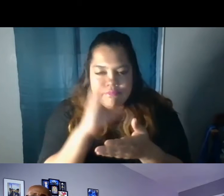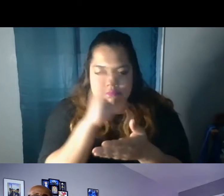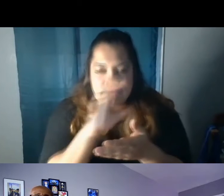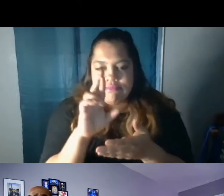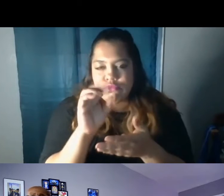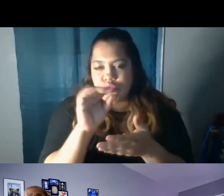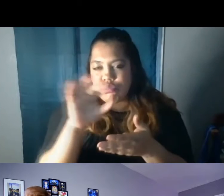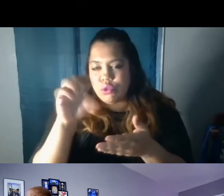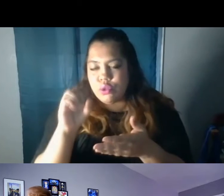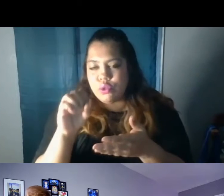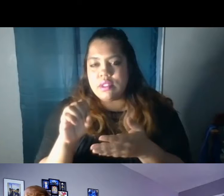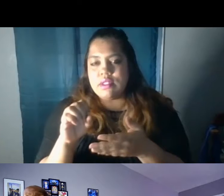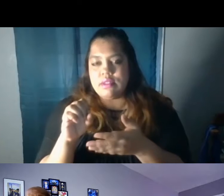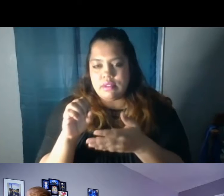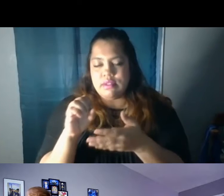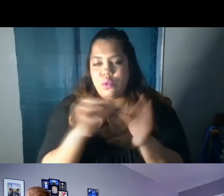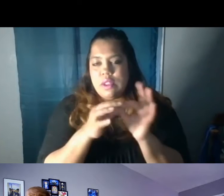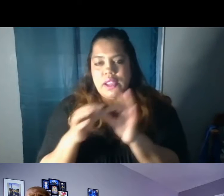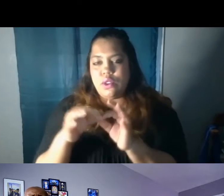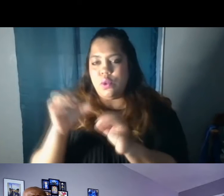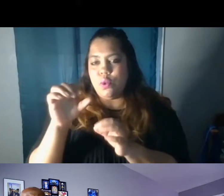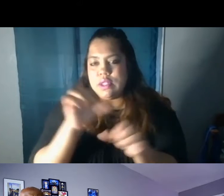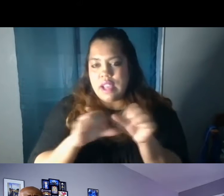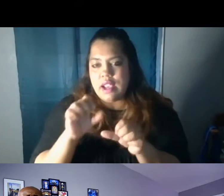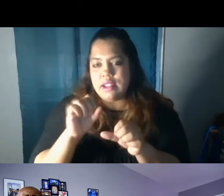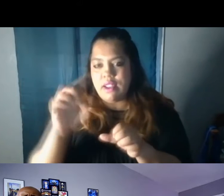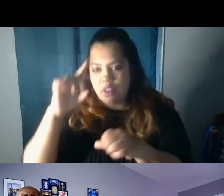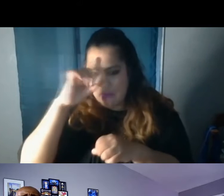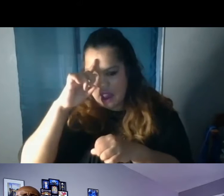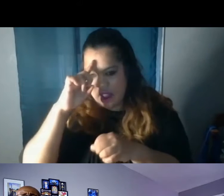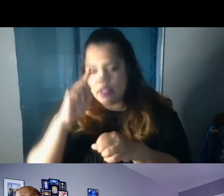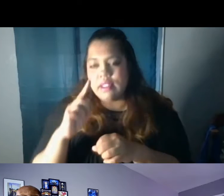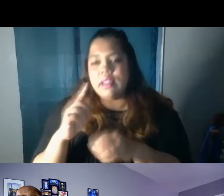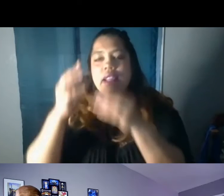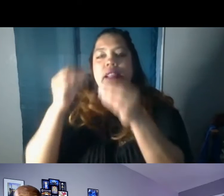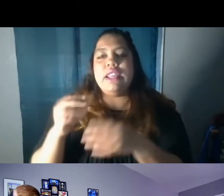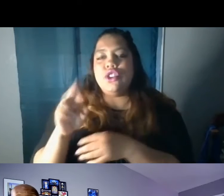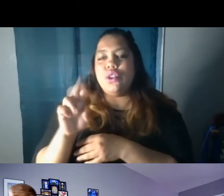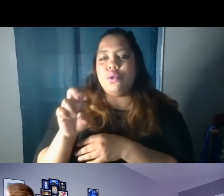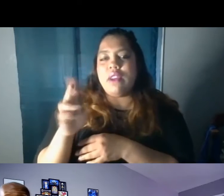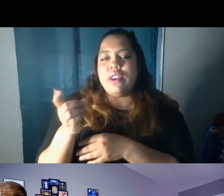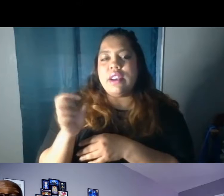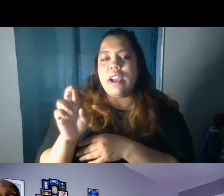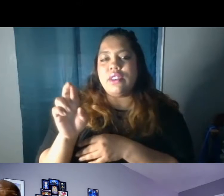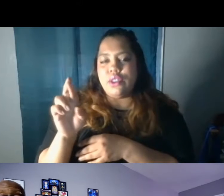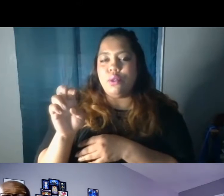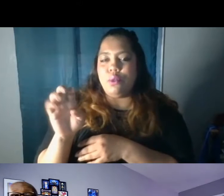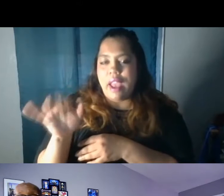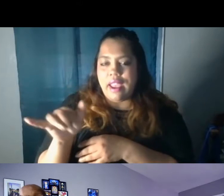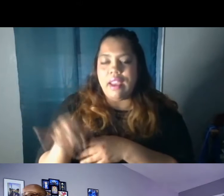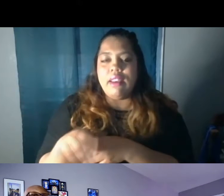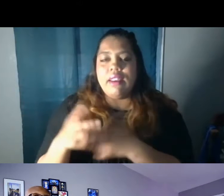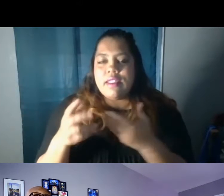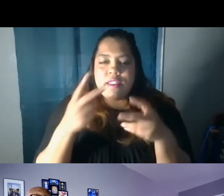the minds of New Thought luminaries who greatly influenced Ernest Holmes, the founder